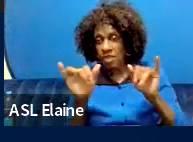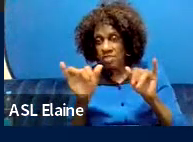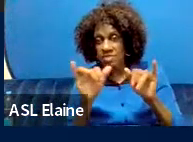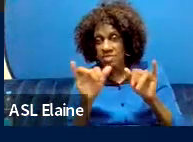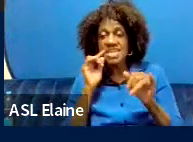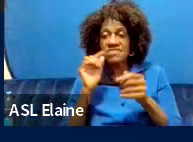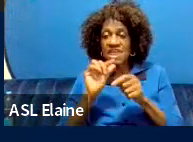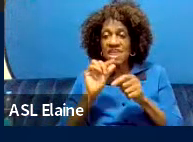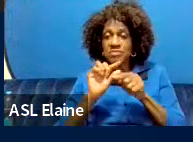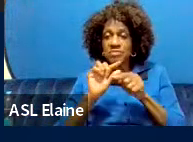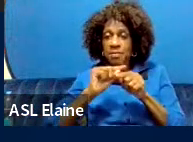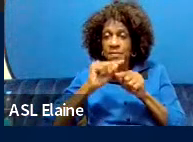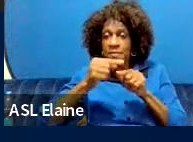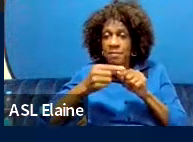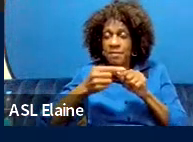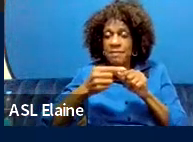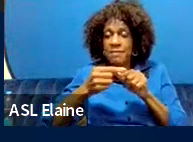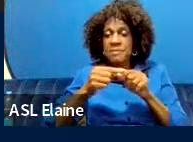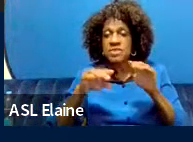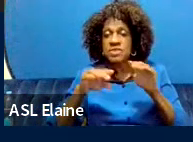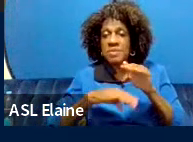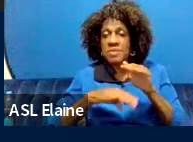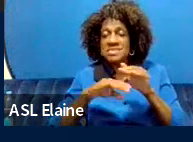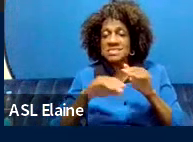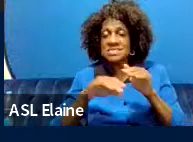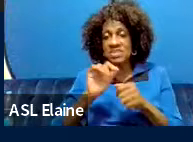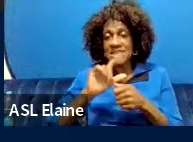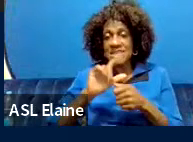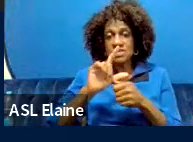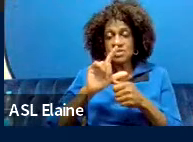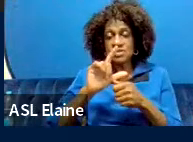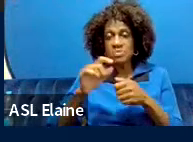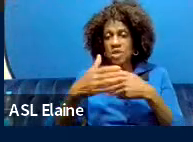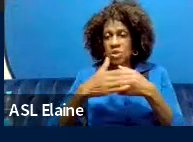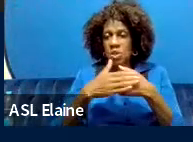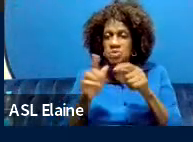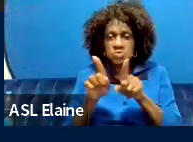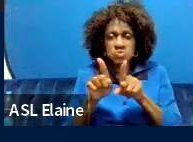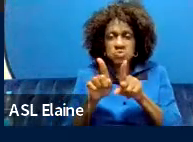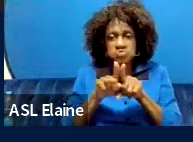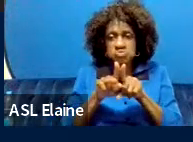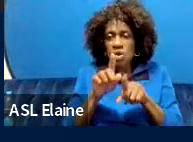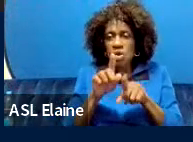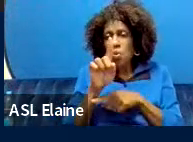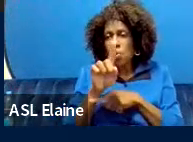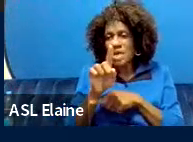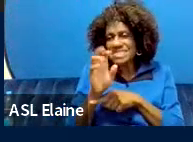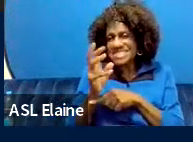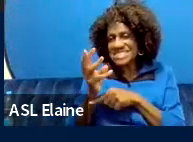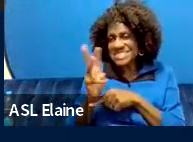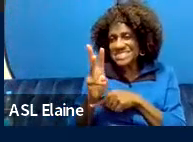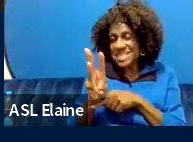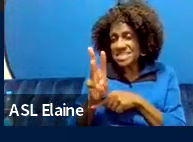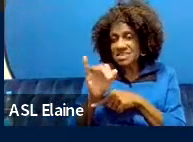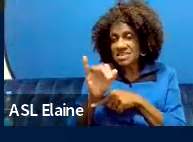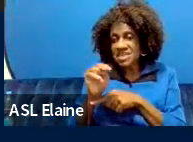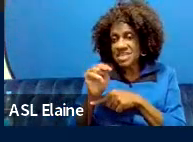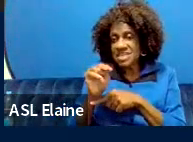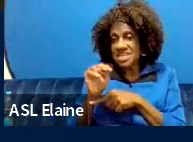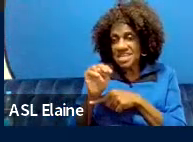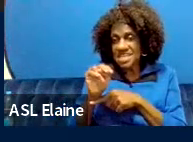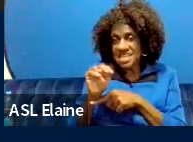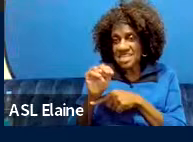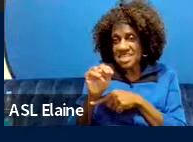to them, the base of the character can be as close together as 1/16 of an inch instead of 1/8